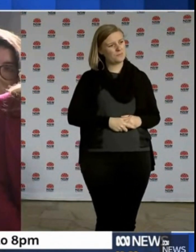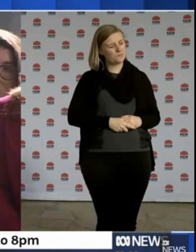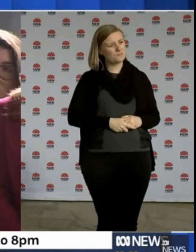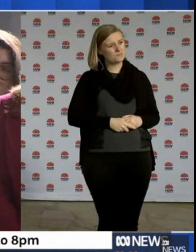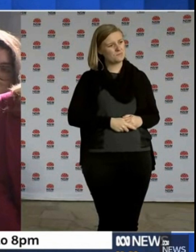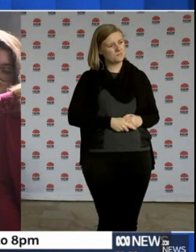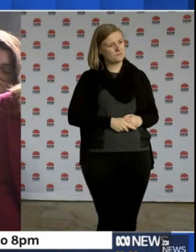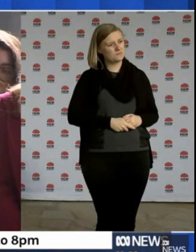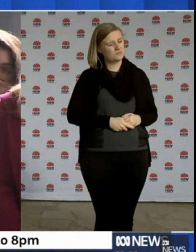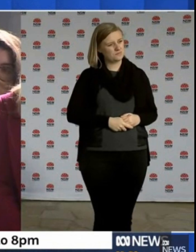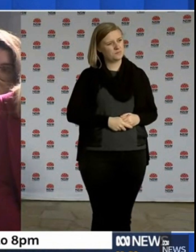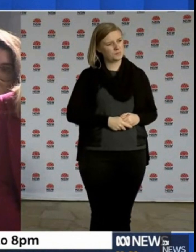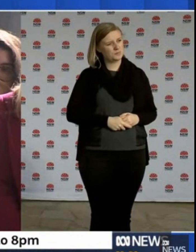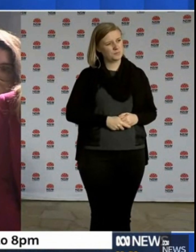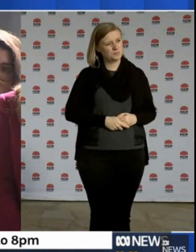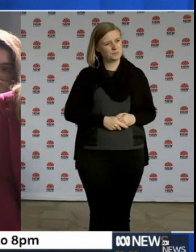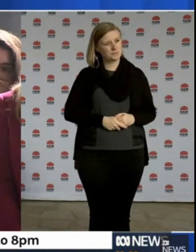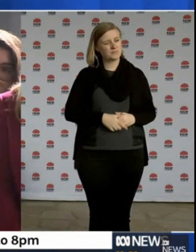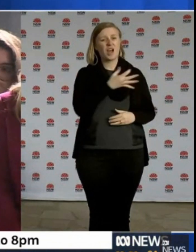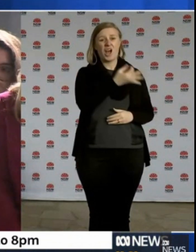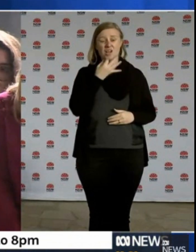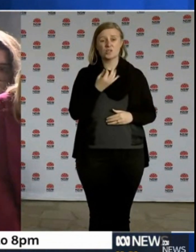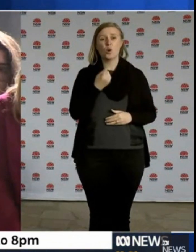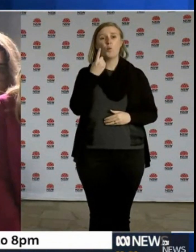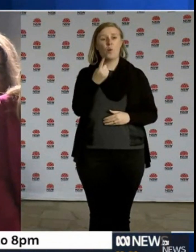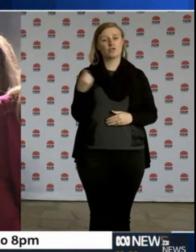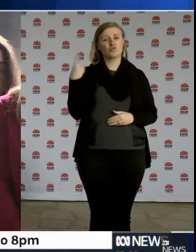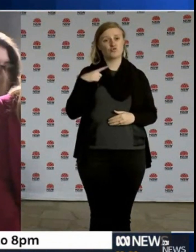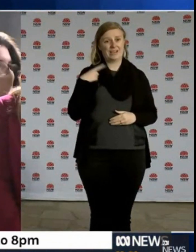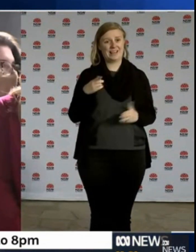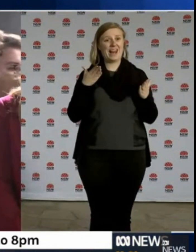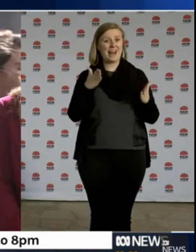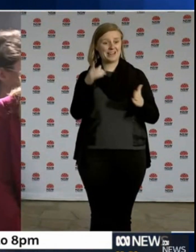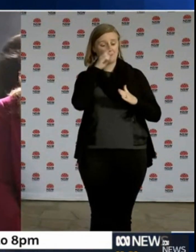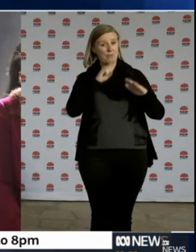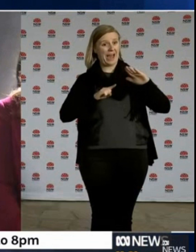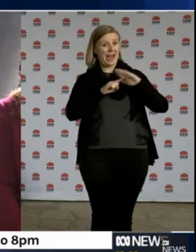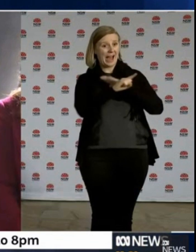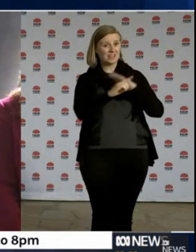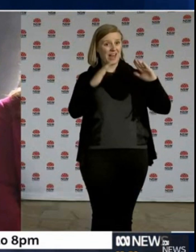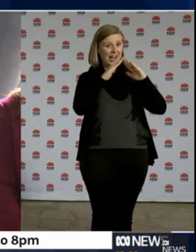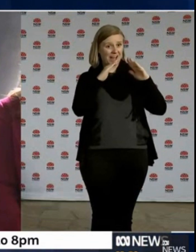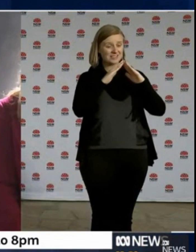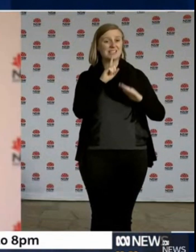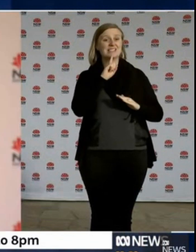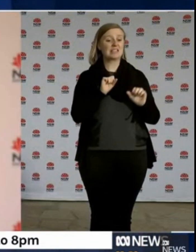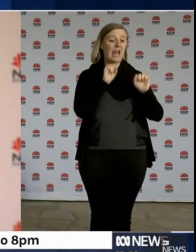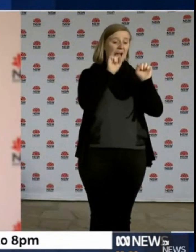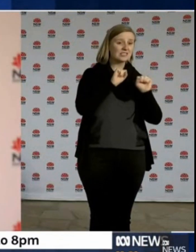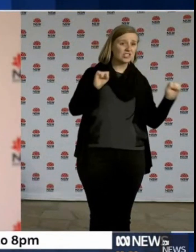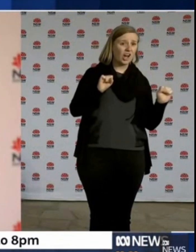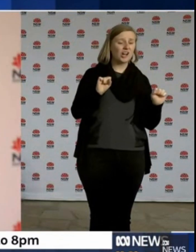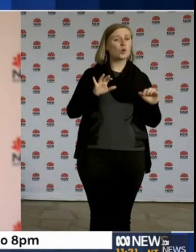excuses for someone to leave the house is outdoor recreation. Exercise. It's exercise